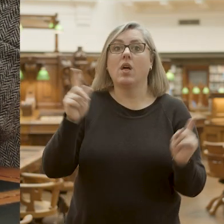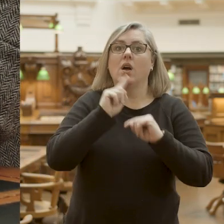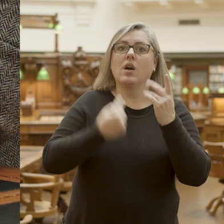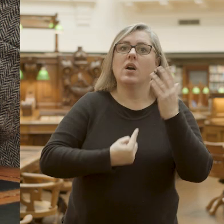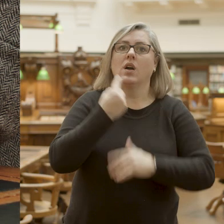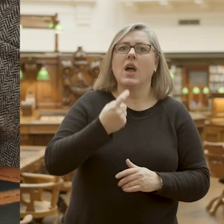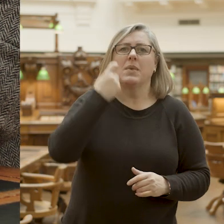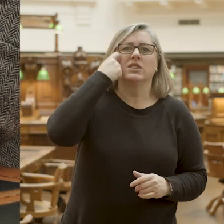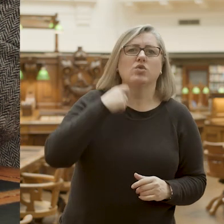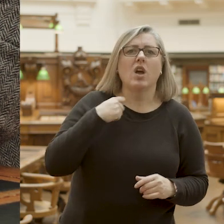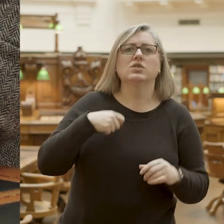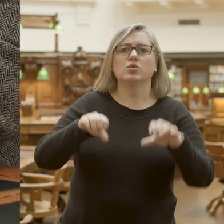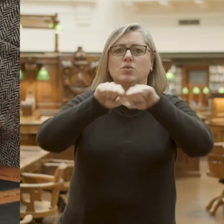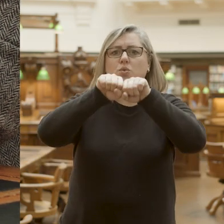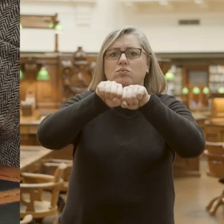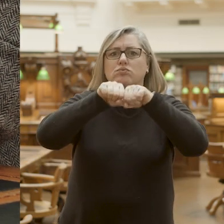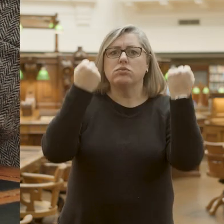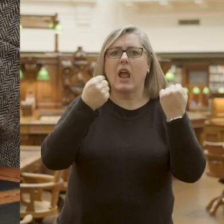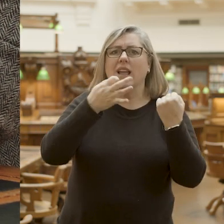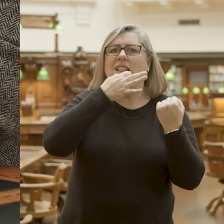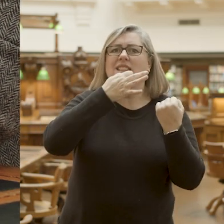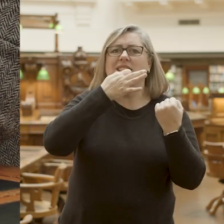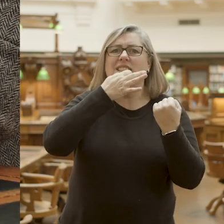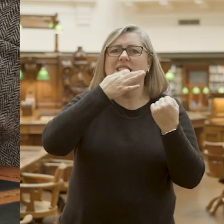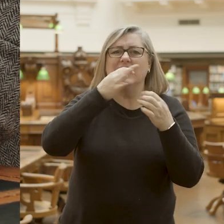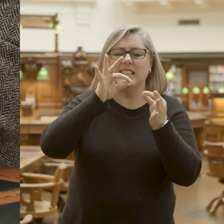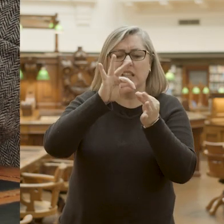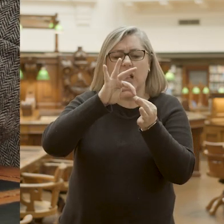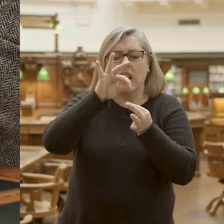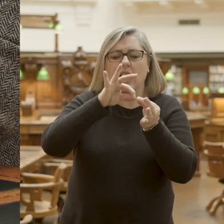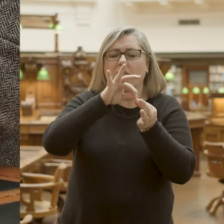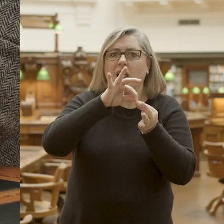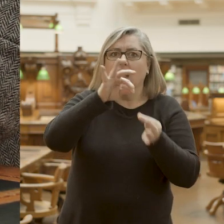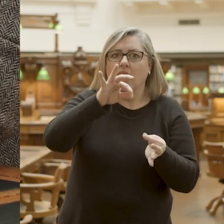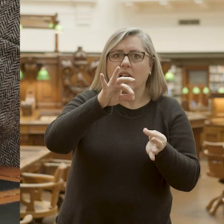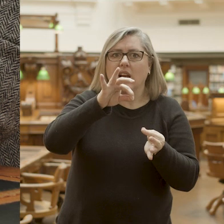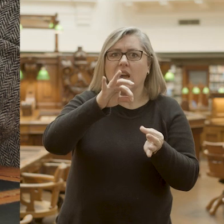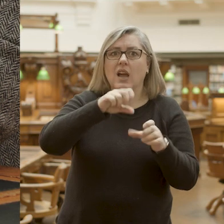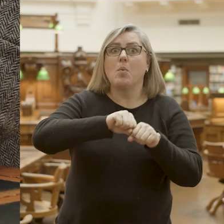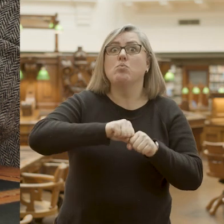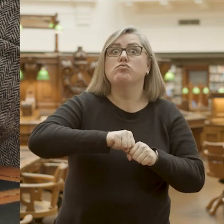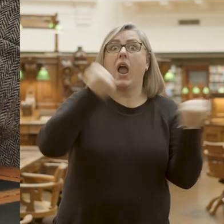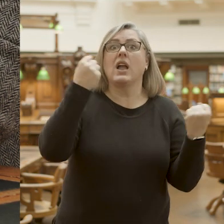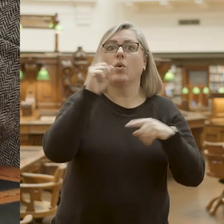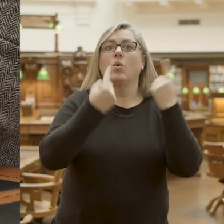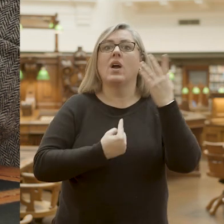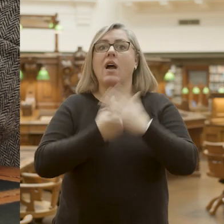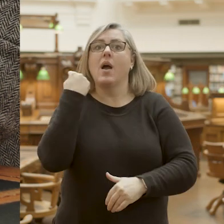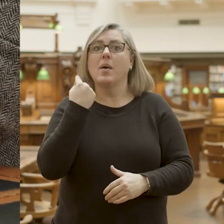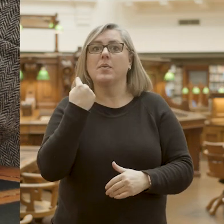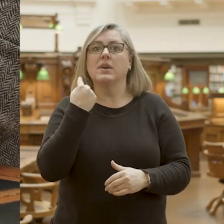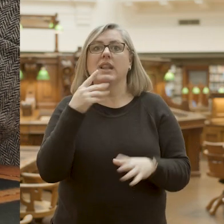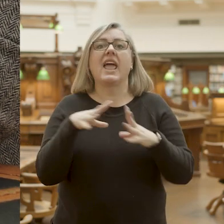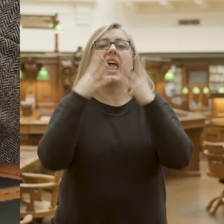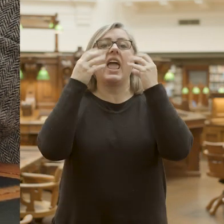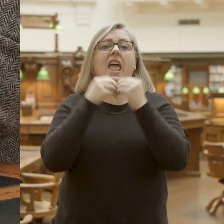I'm trying to do is actually break that little piece of thread that's holding everything together at the back. And when that breaks, everything